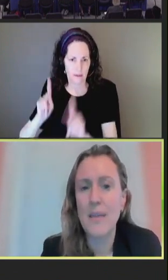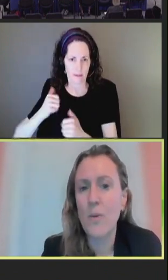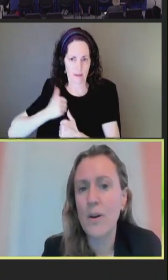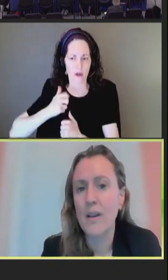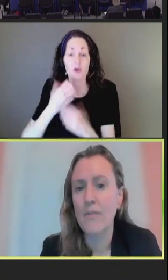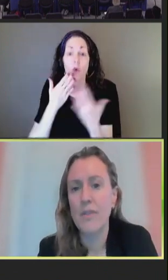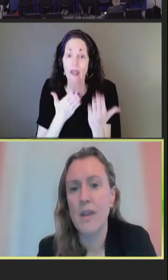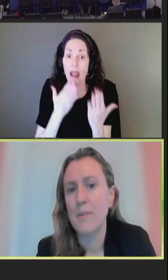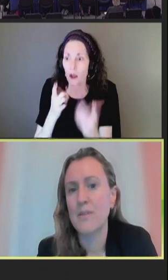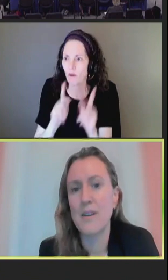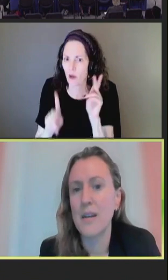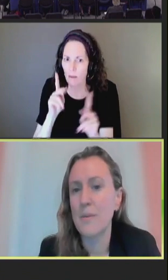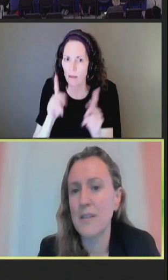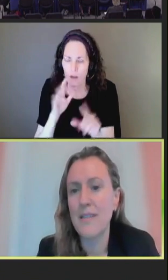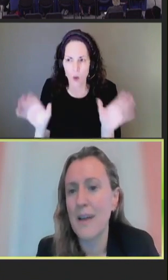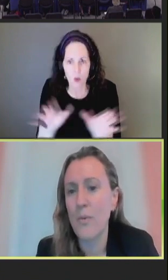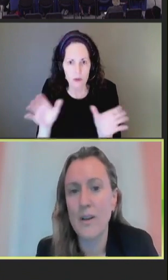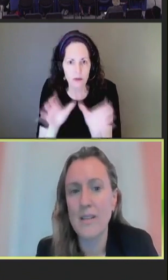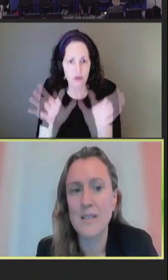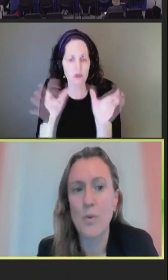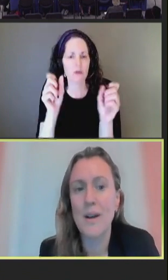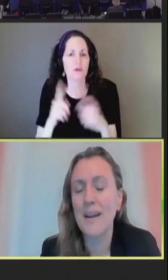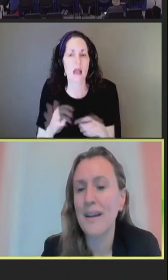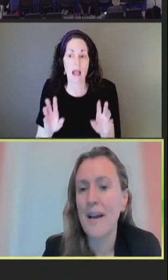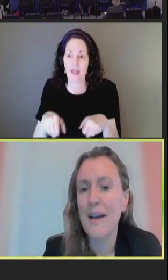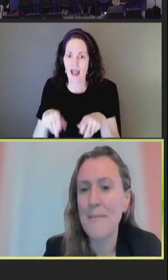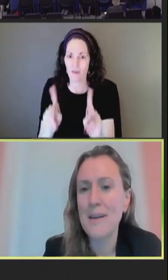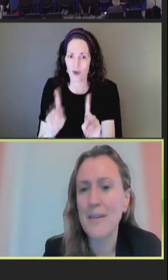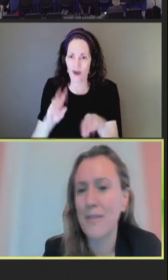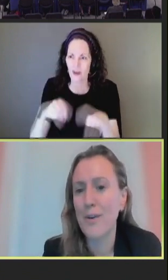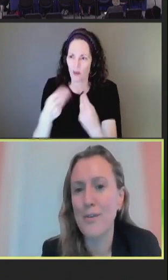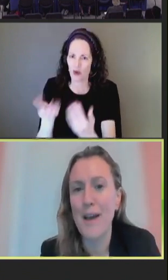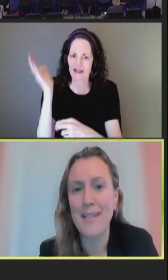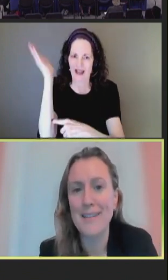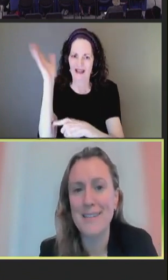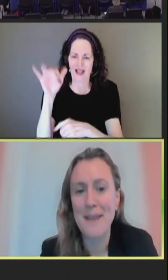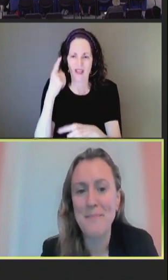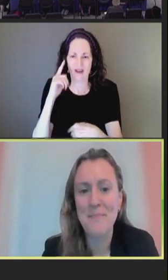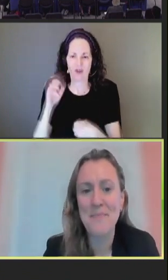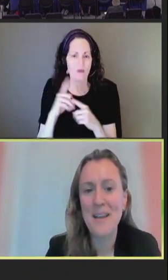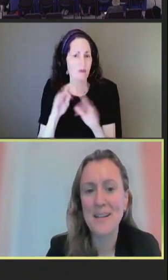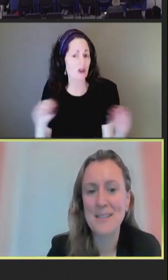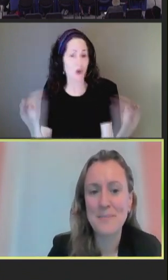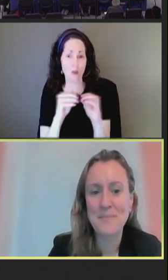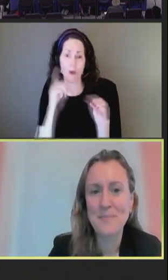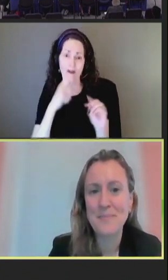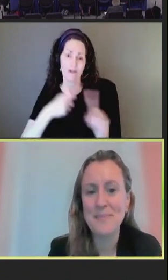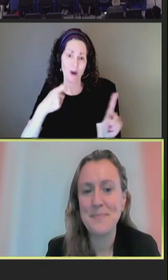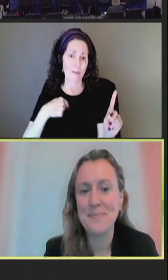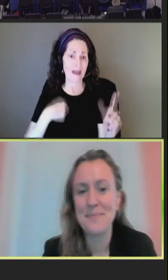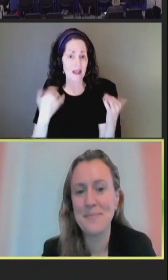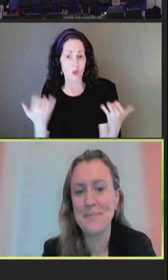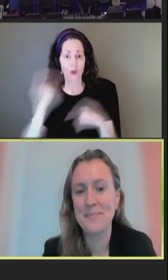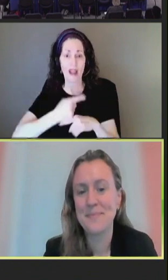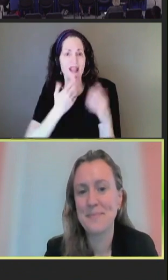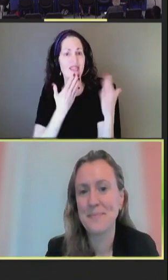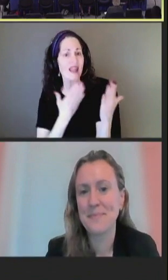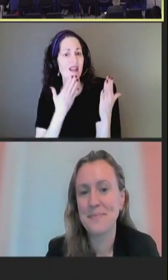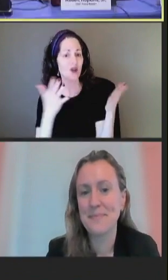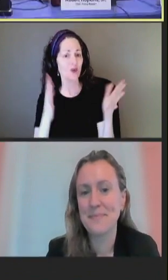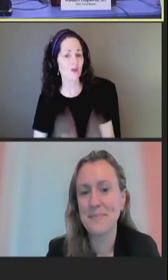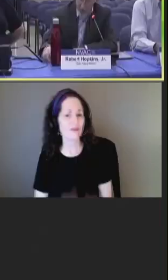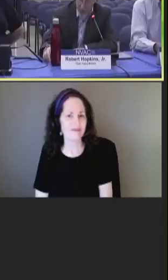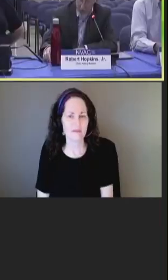facilitated that work and for the opportunity to present that work this morning. And nothing further to highlight today. Thanks. Thank you